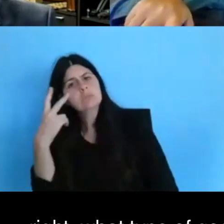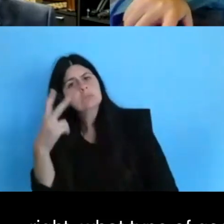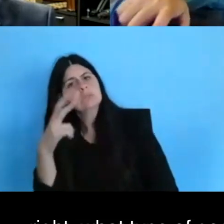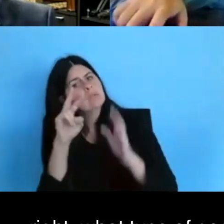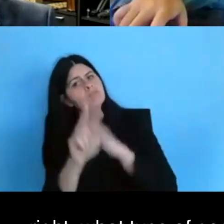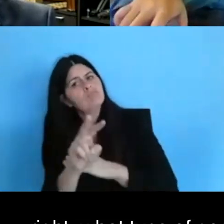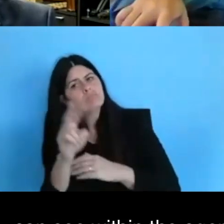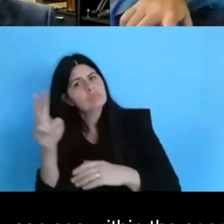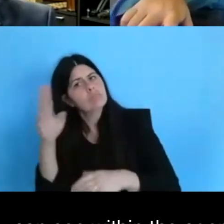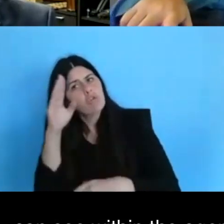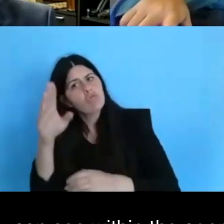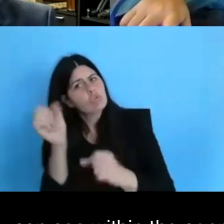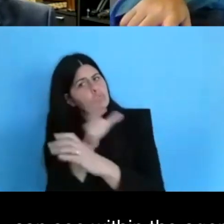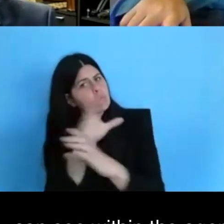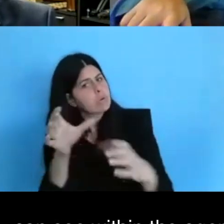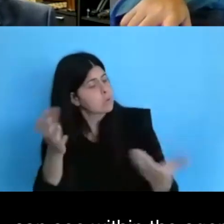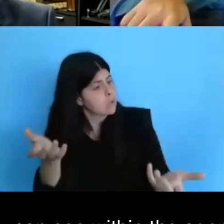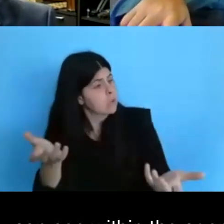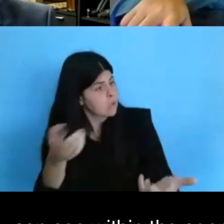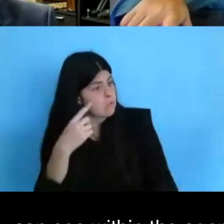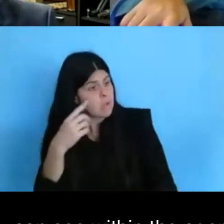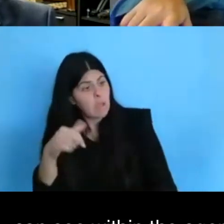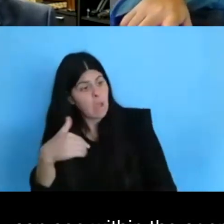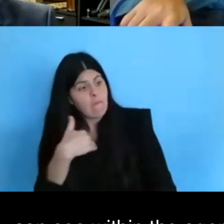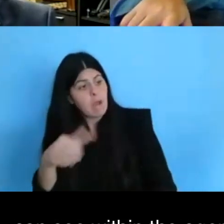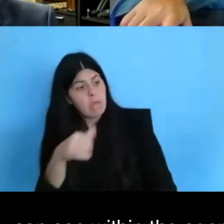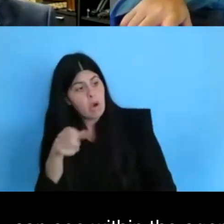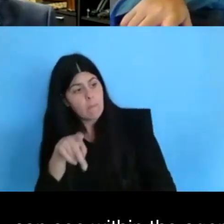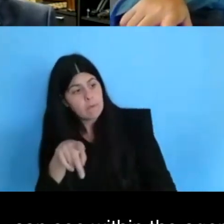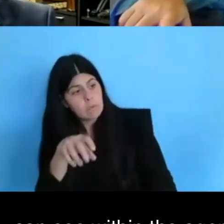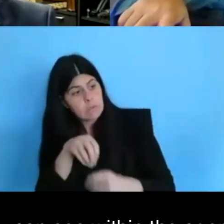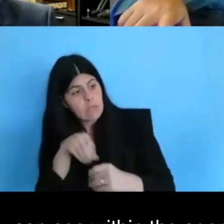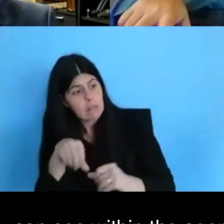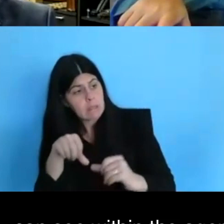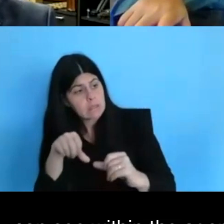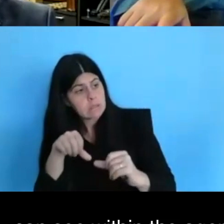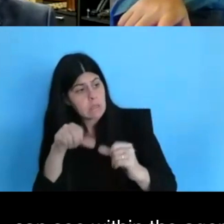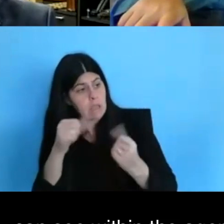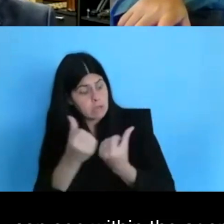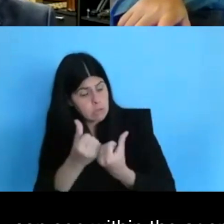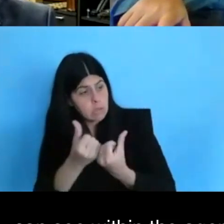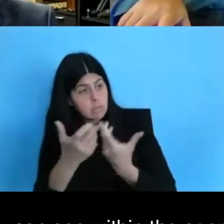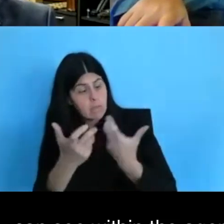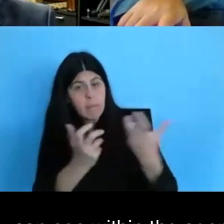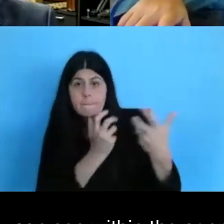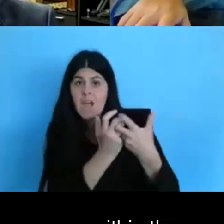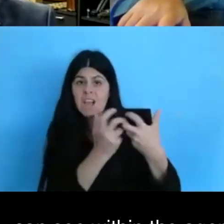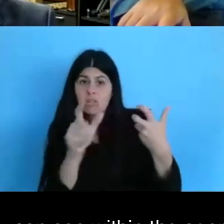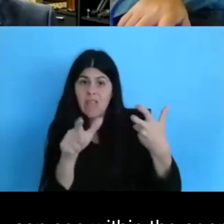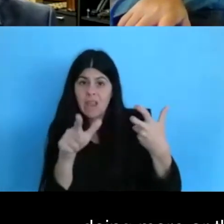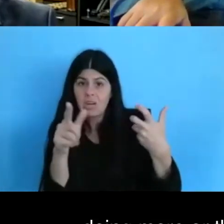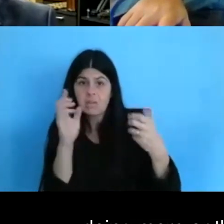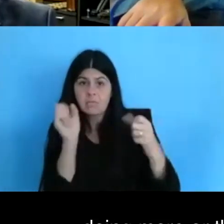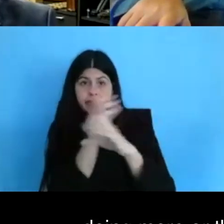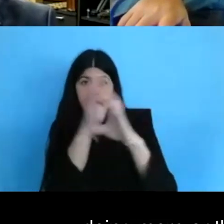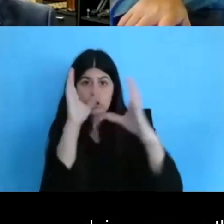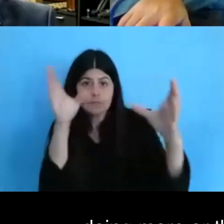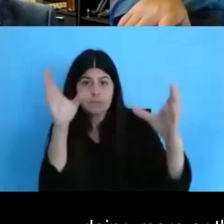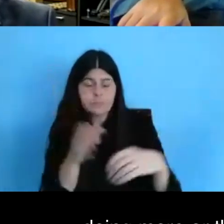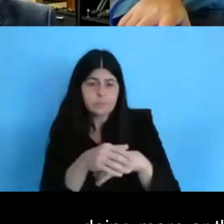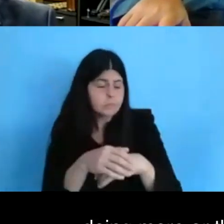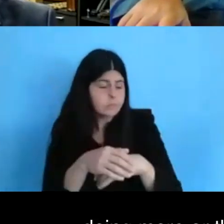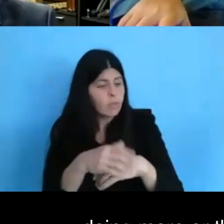other opportunities you can see within the agency that may match, that you may, opportunities that you may enjoy doing